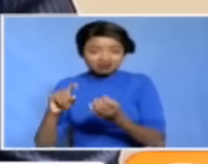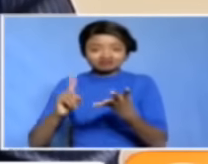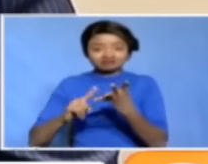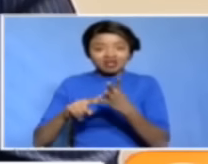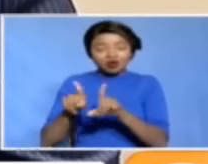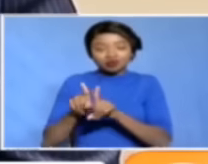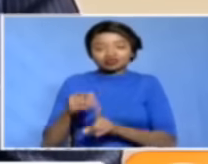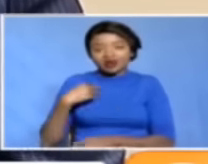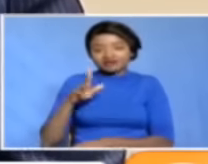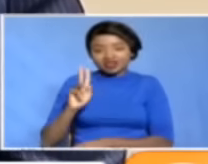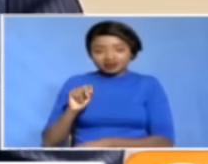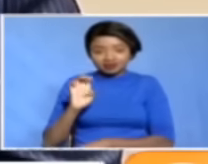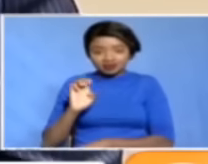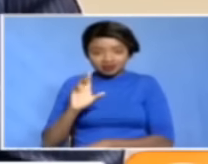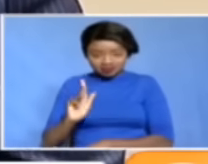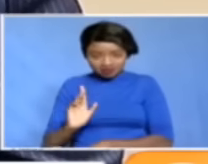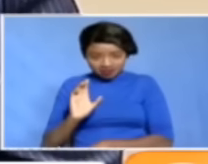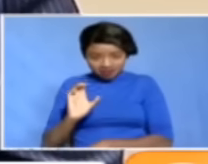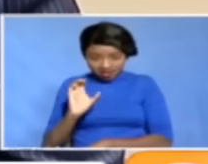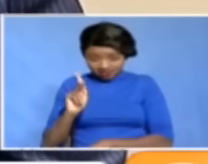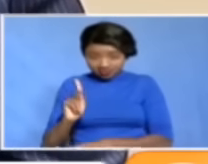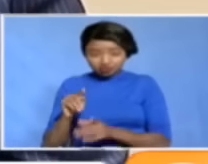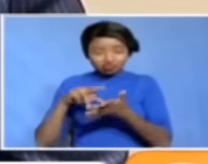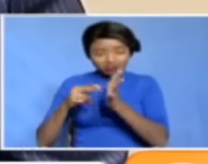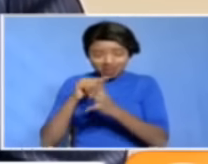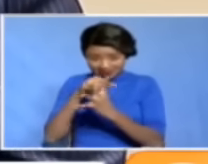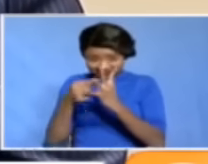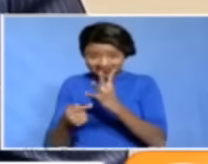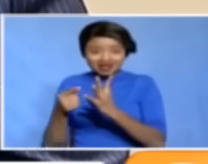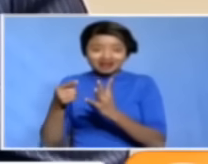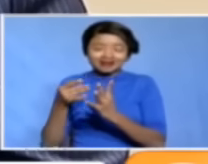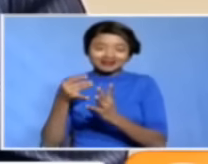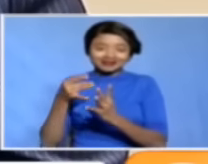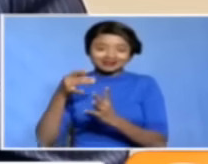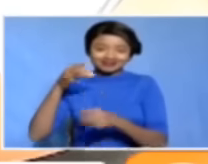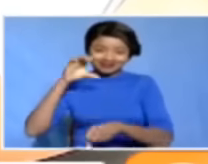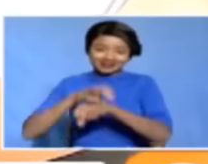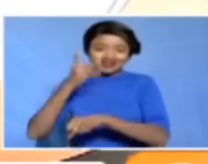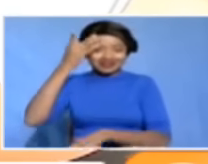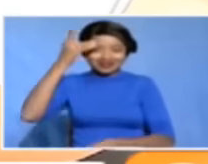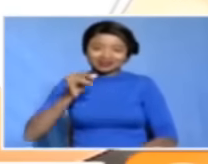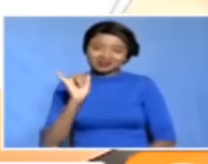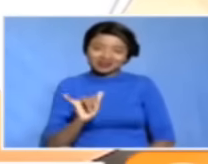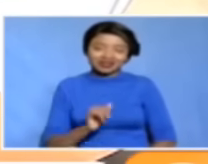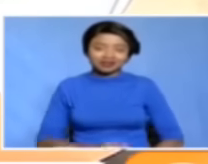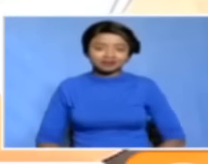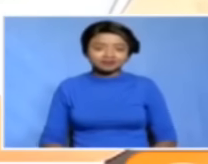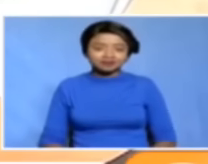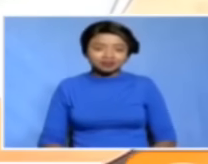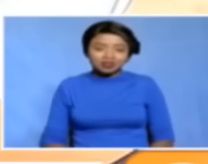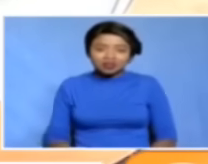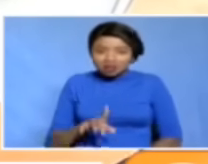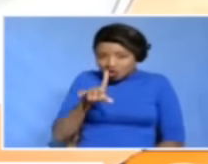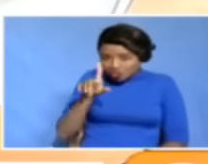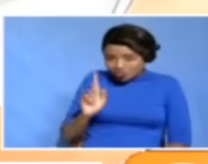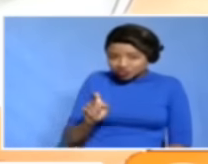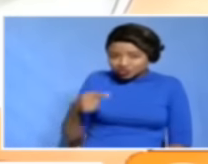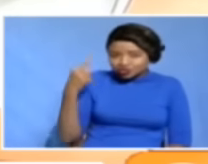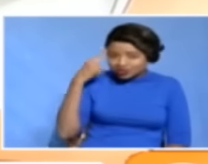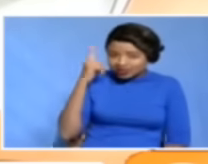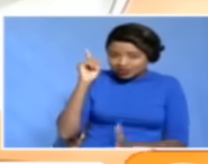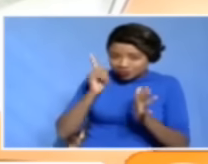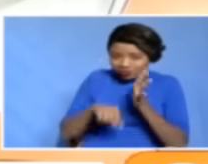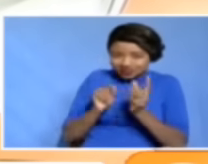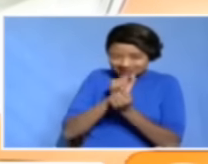that decision was reached by the party leadership. What exactly did you think that he said that was very wrong? I